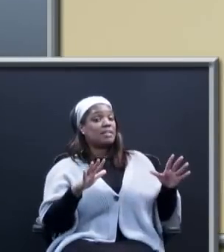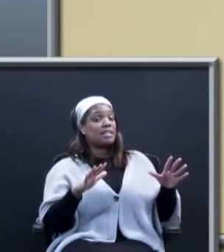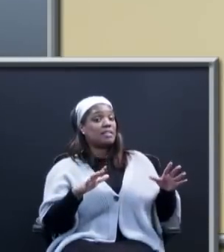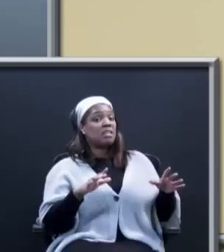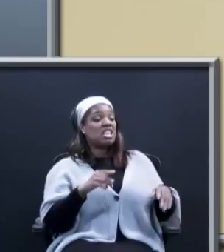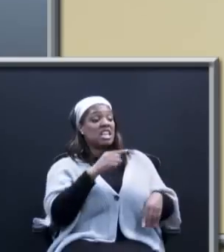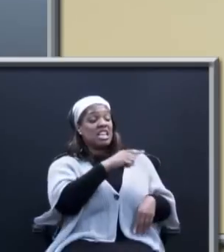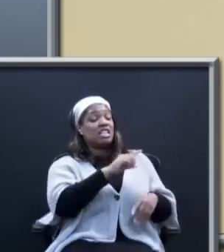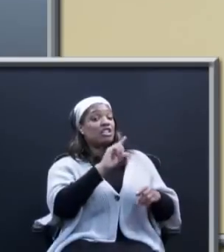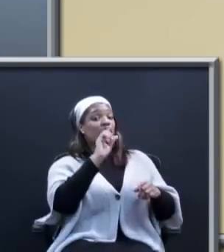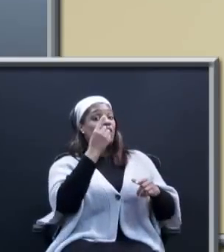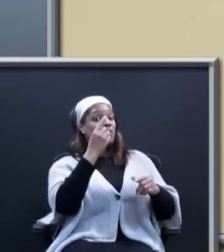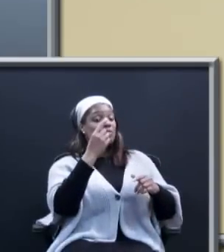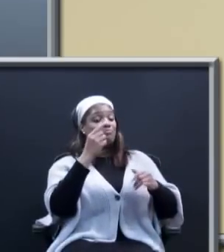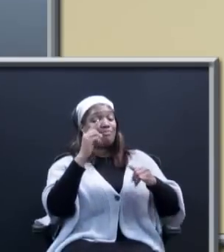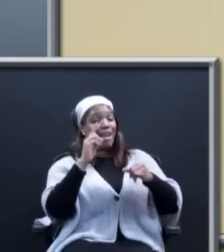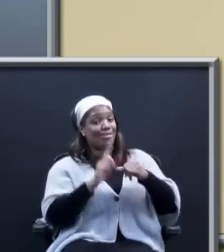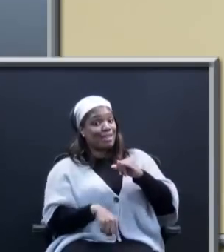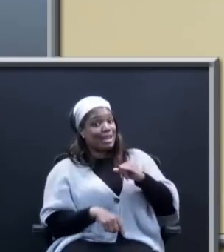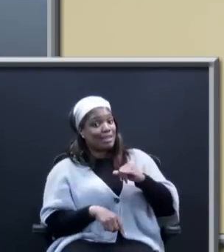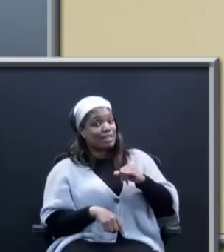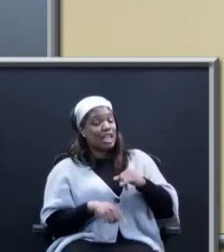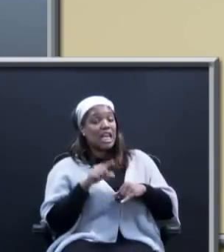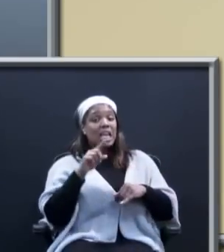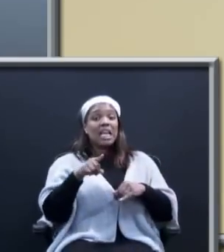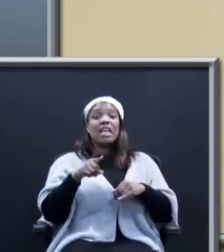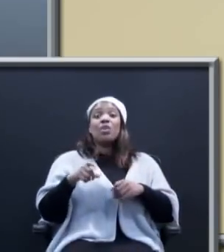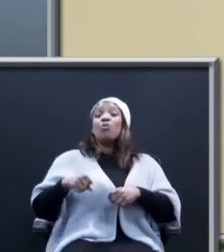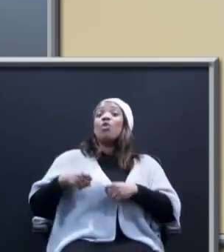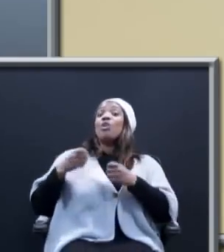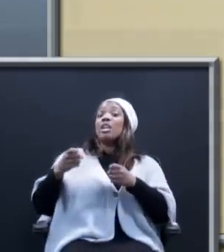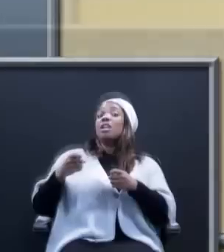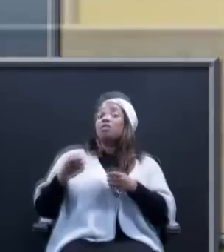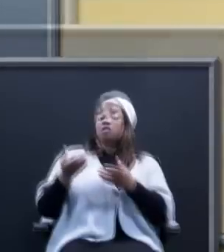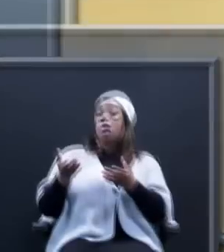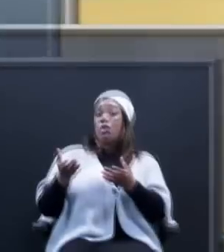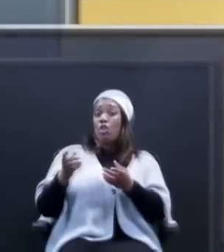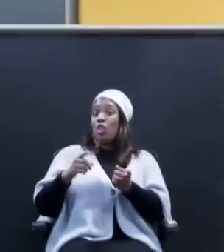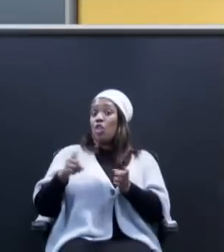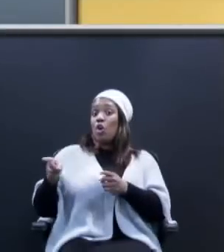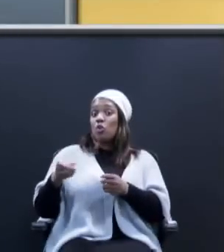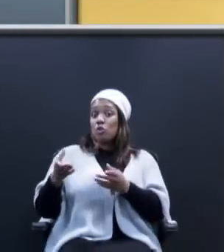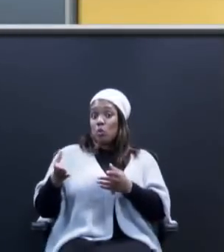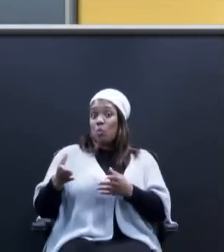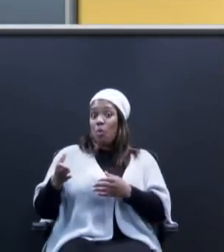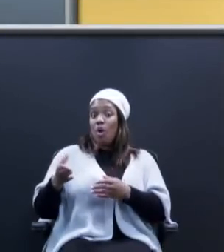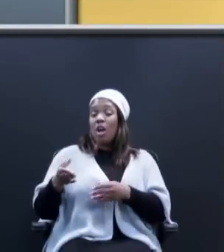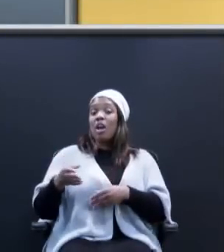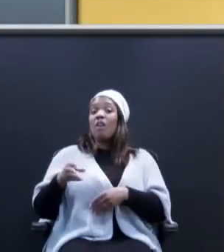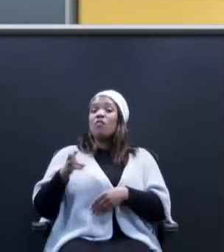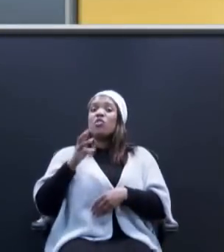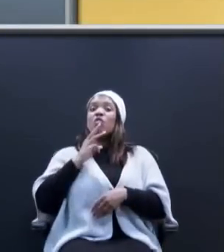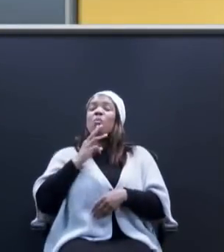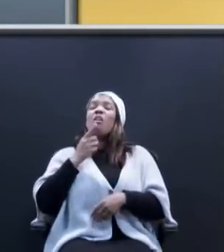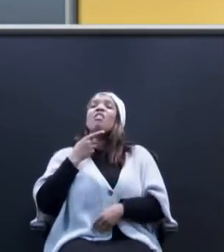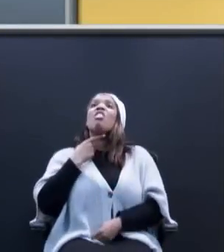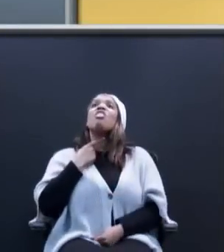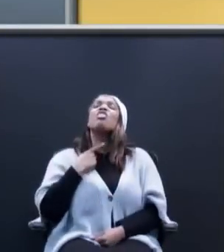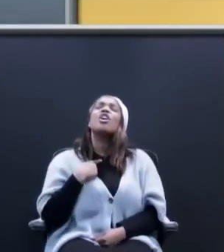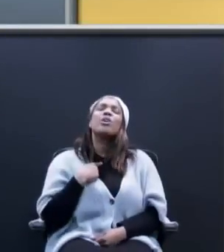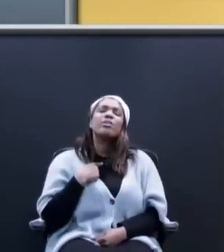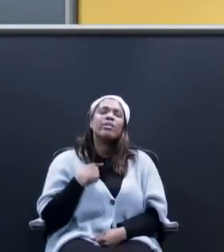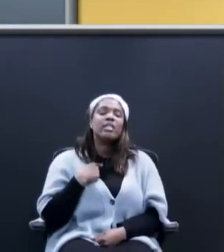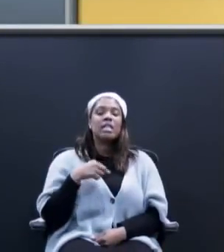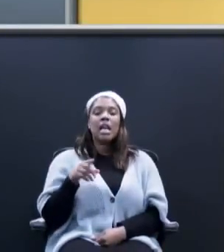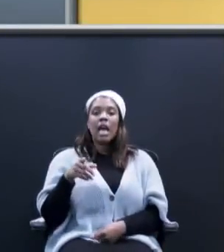is athirst of the fountain of the water of life freely. Now, he's letting you know. I'm Alpha and Omega.